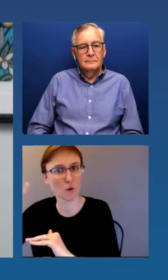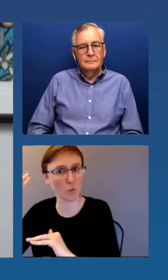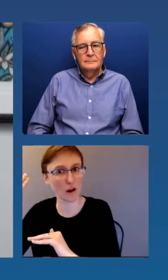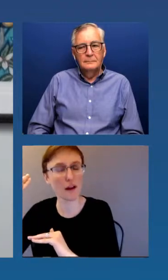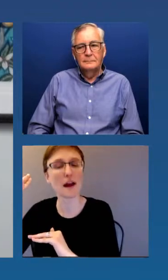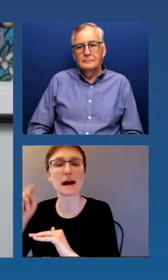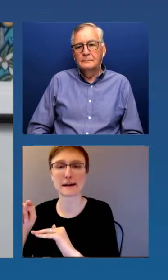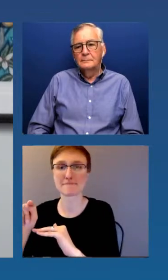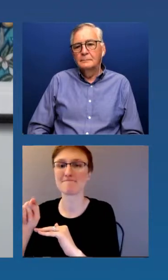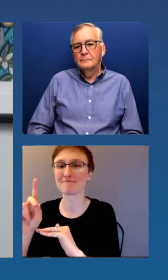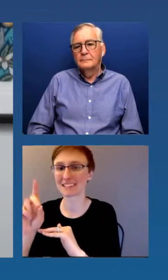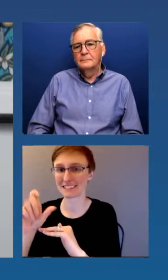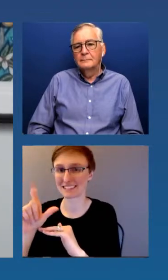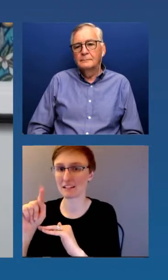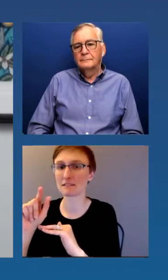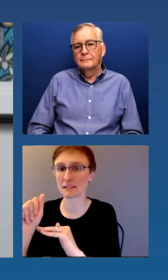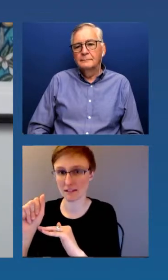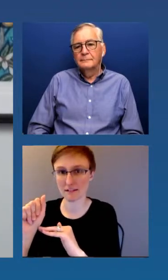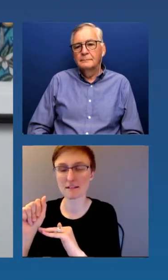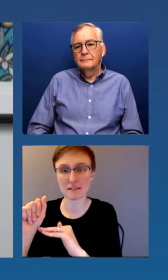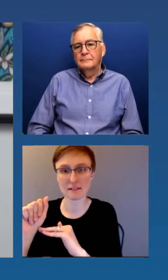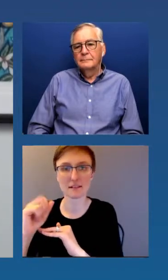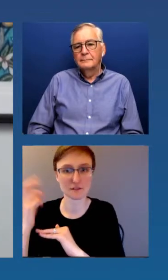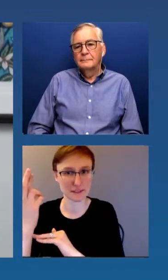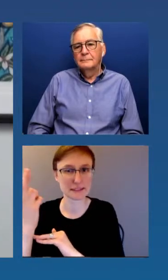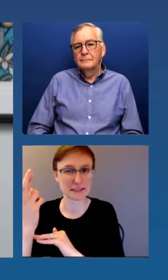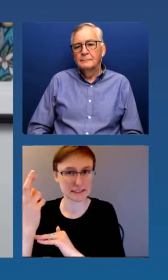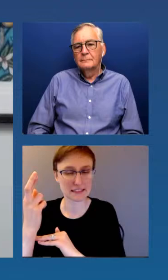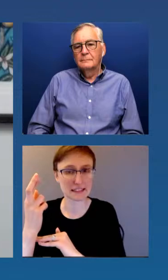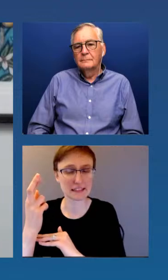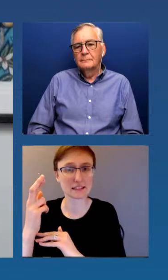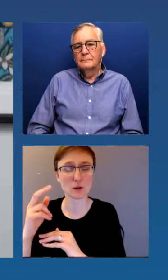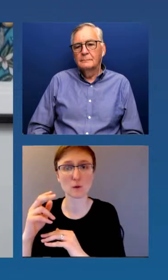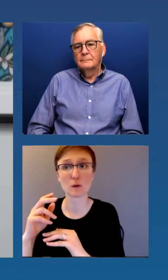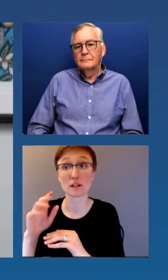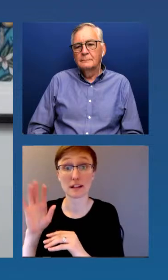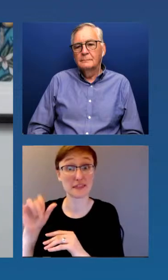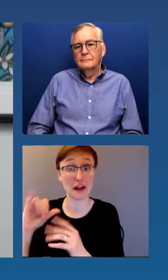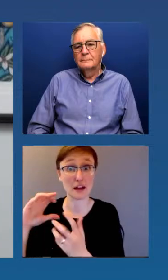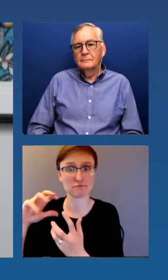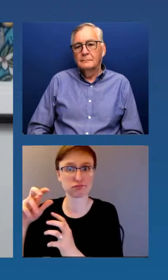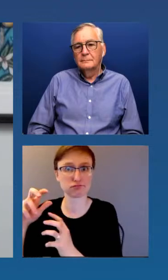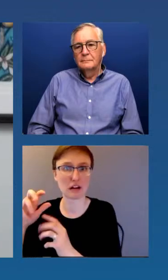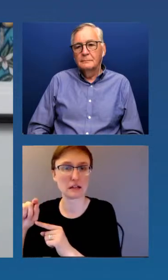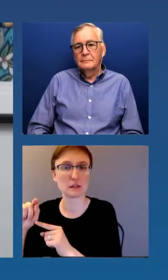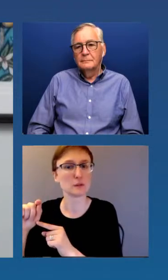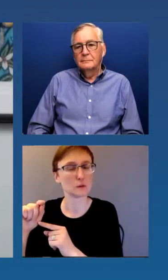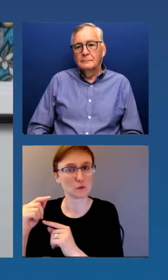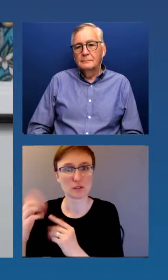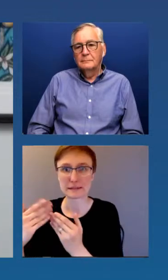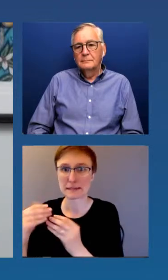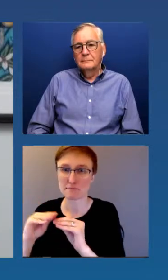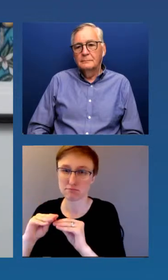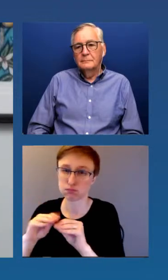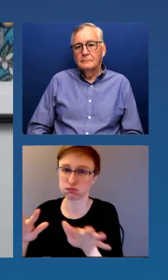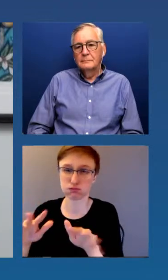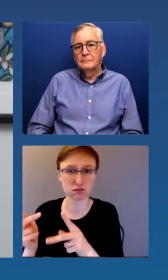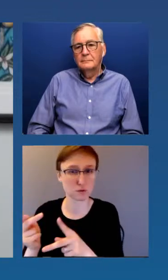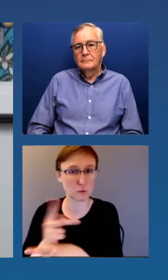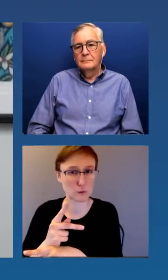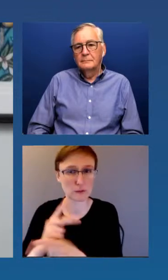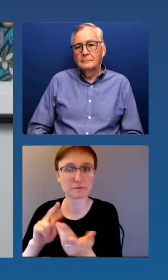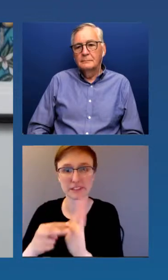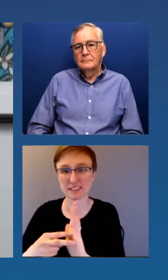So with a more transmissible virus variant, we have to have greater protection. That's where that's coming